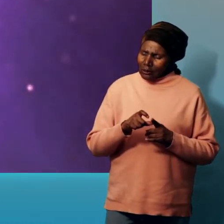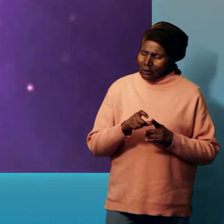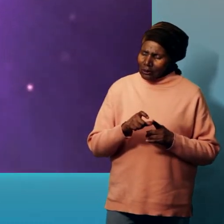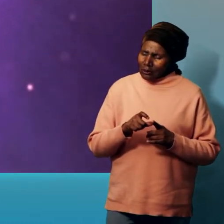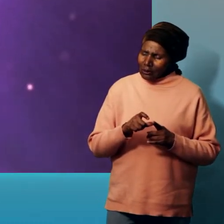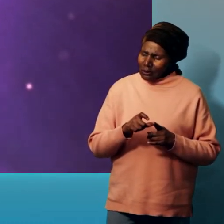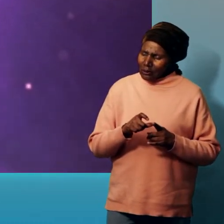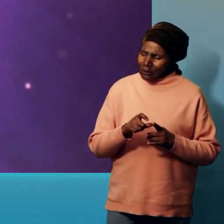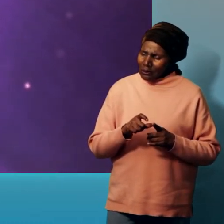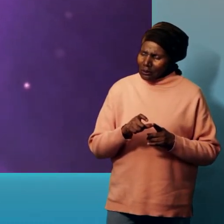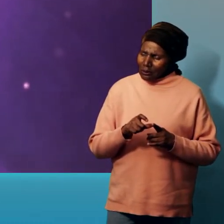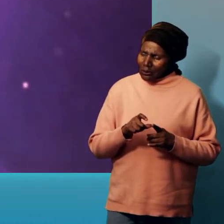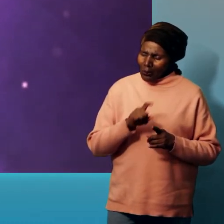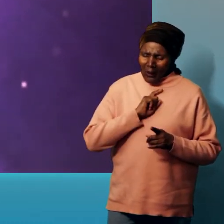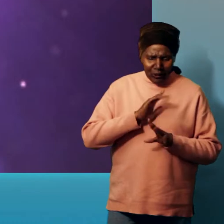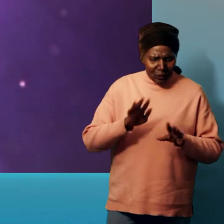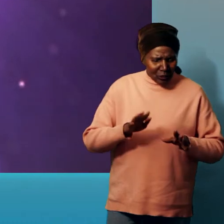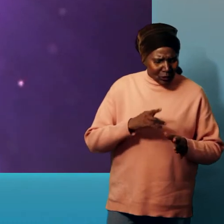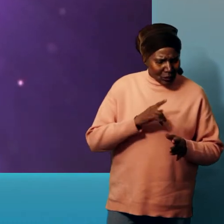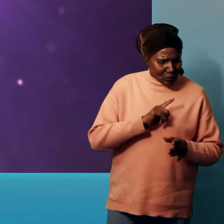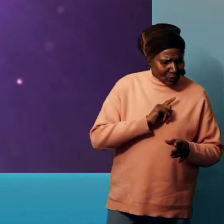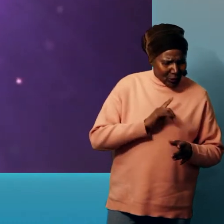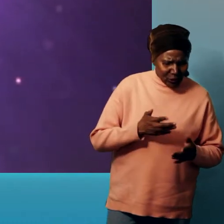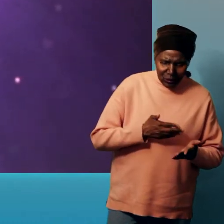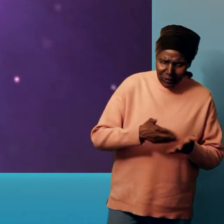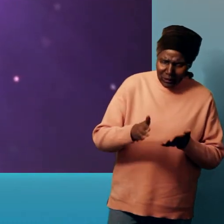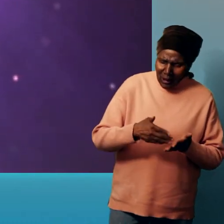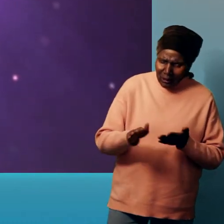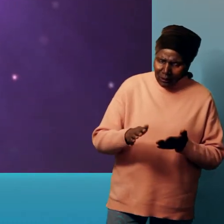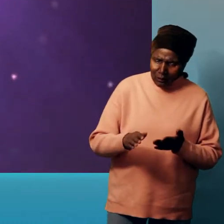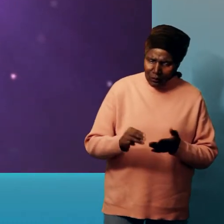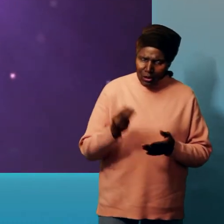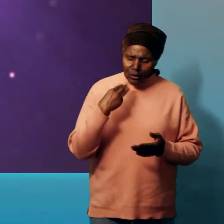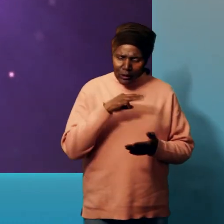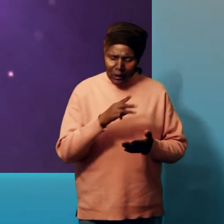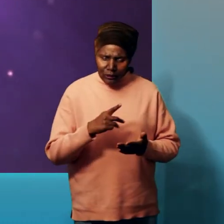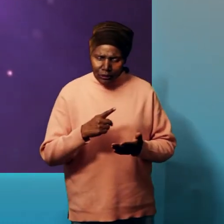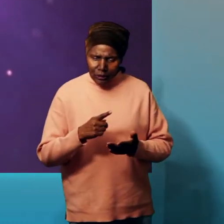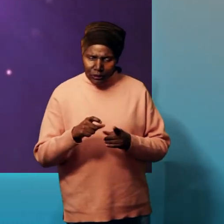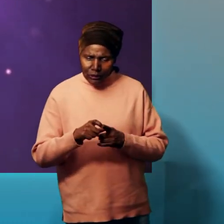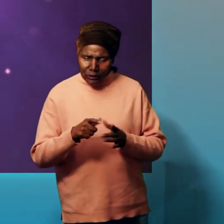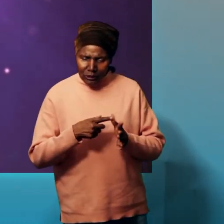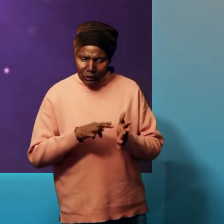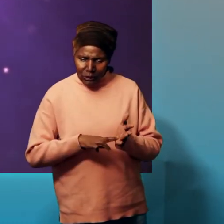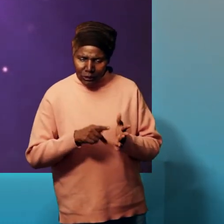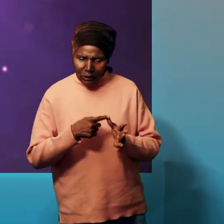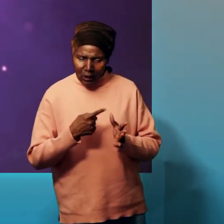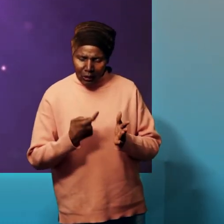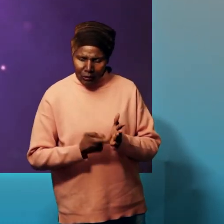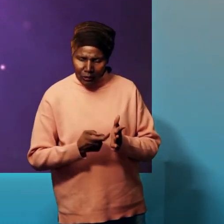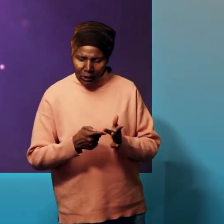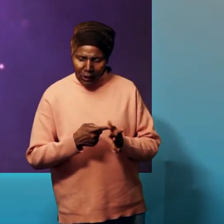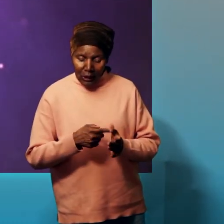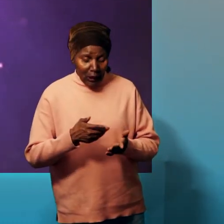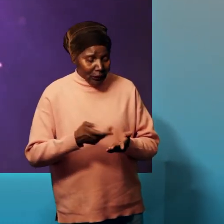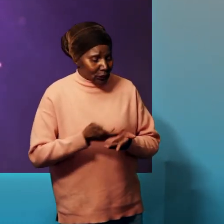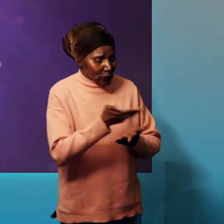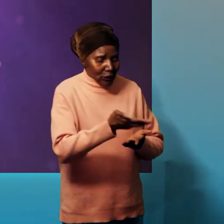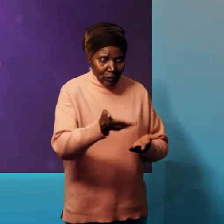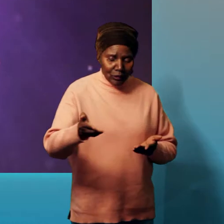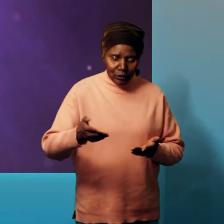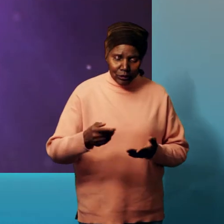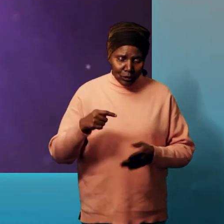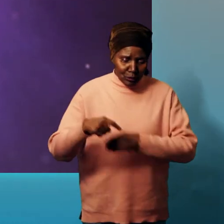fragrant oil not sold for 300 denarii and given to the poor? This he said, not because he cared for the poor, but because he was a